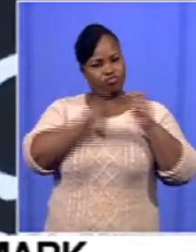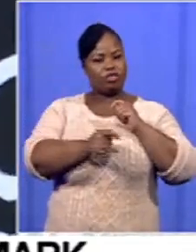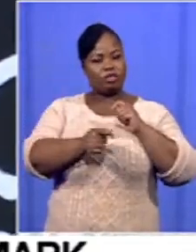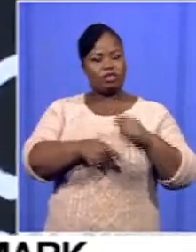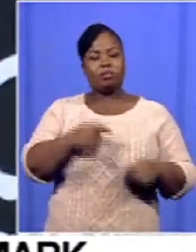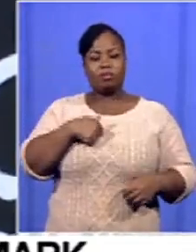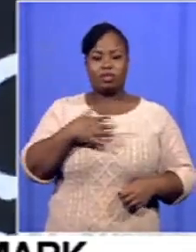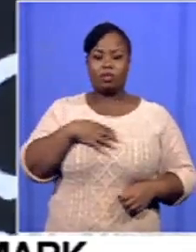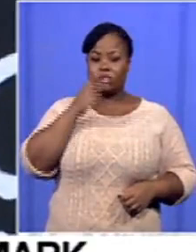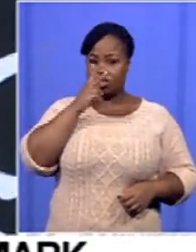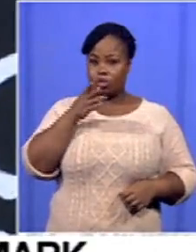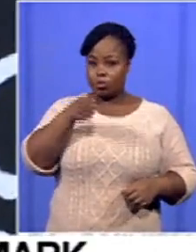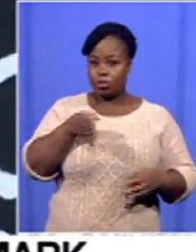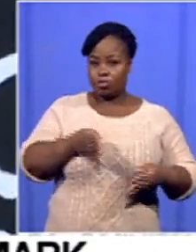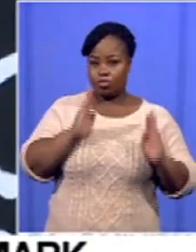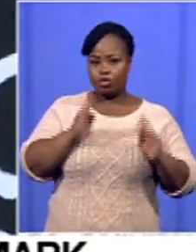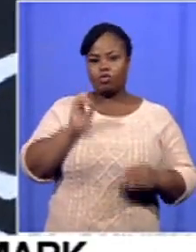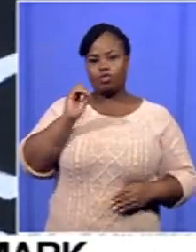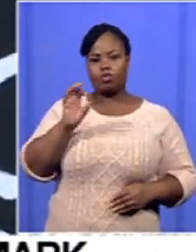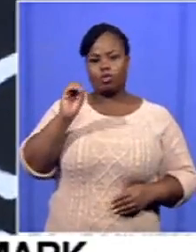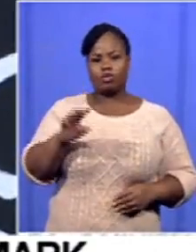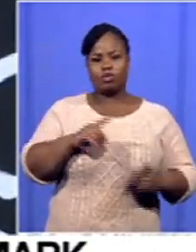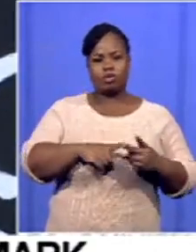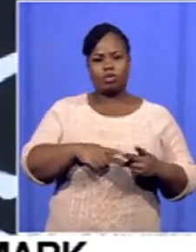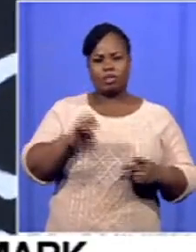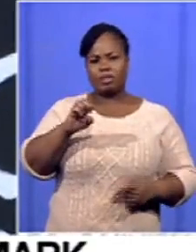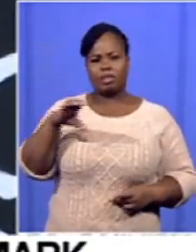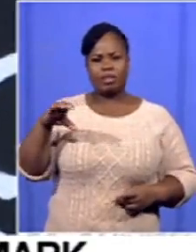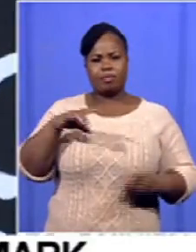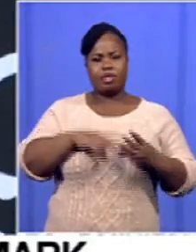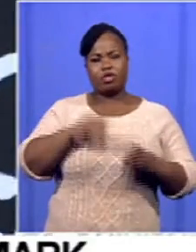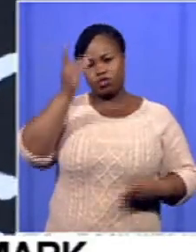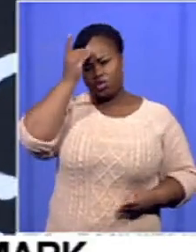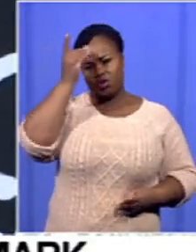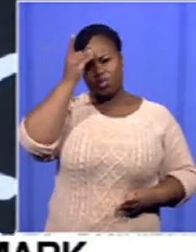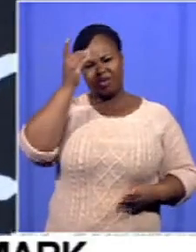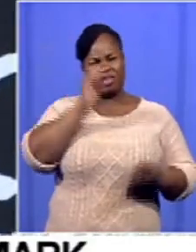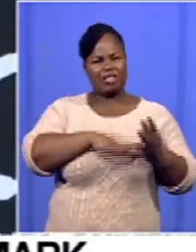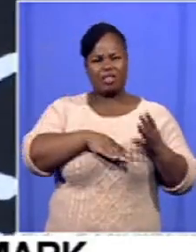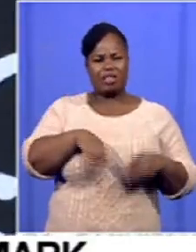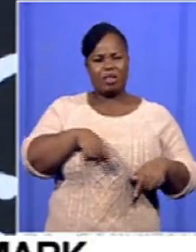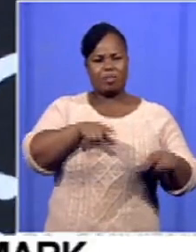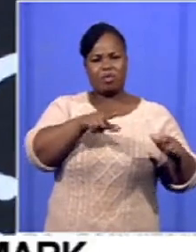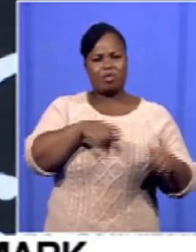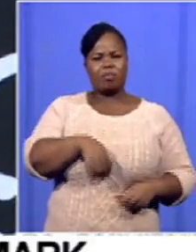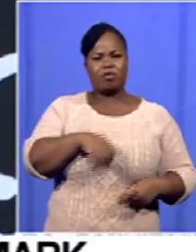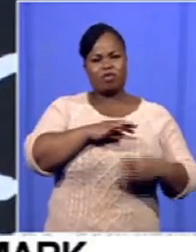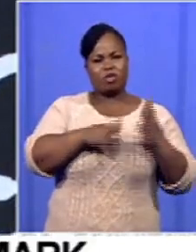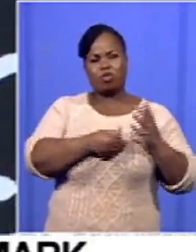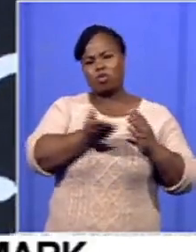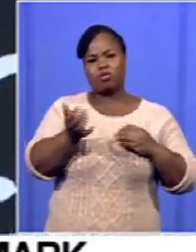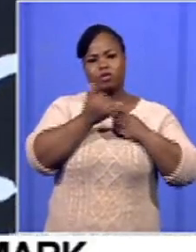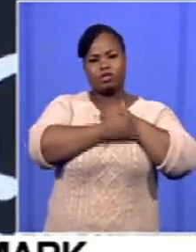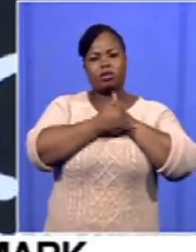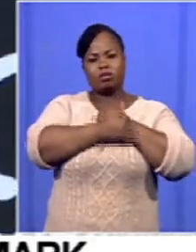I will see you in the streets of Soweto, of the Eastern Cape, of Durban, of Limpopo, all across this country,